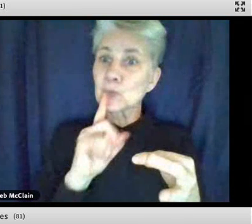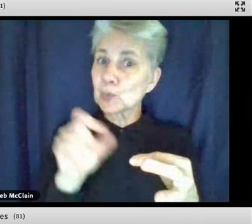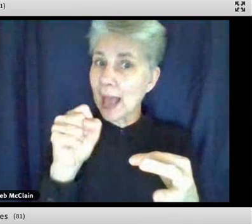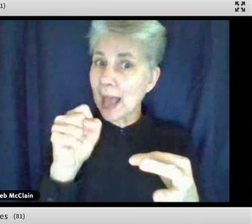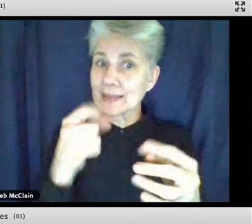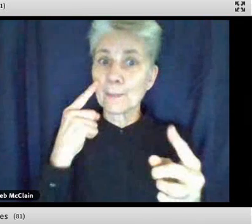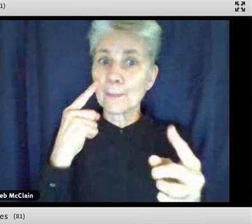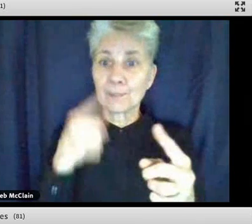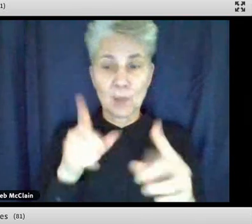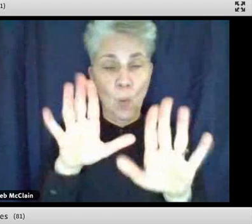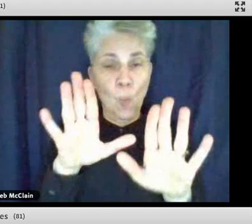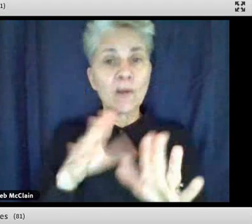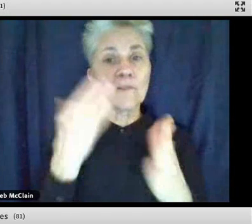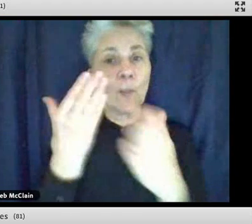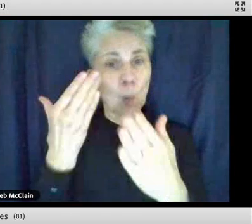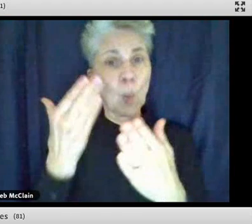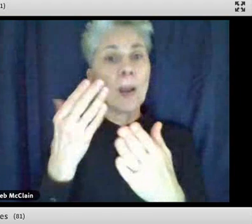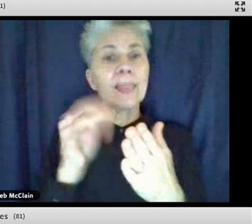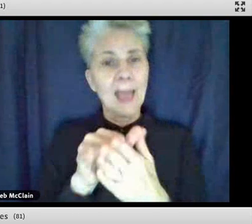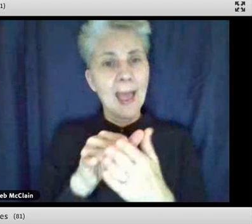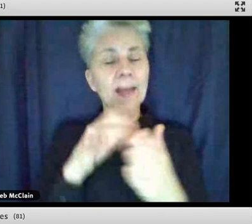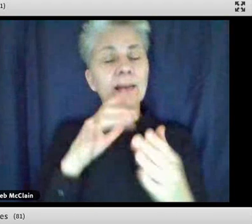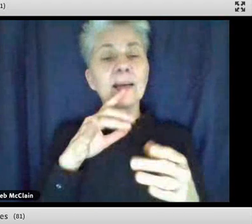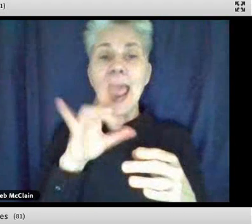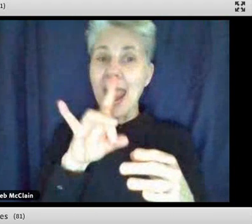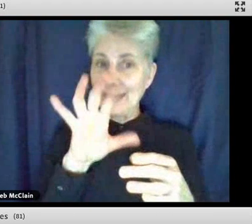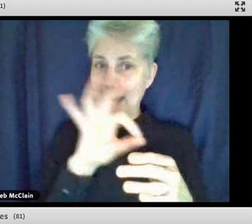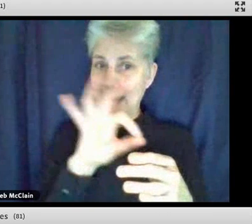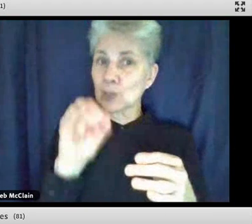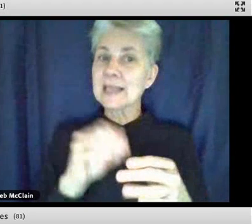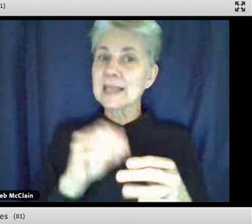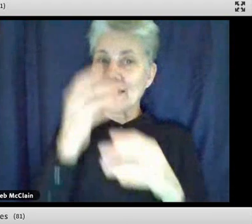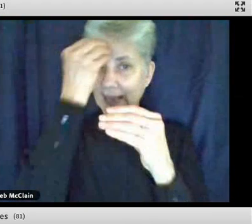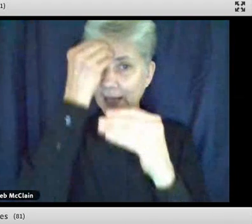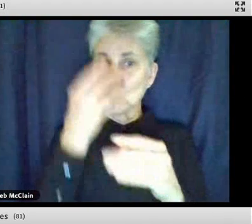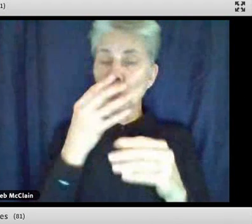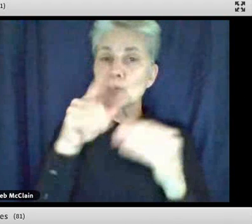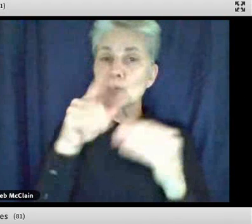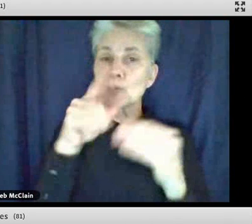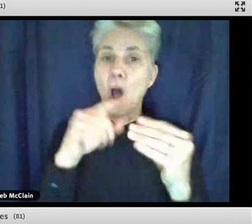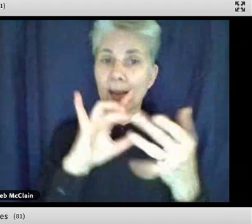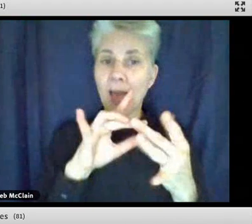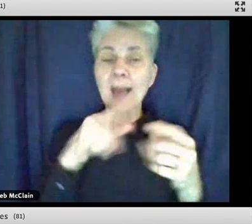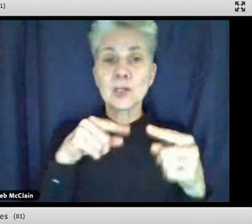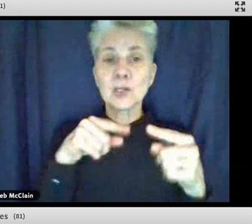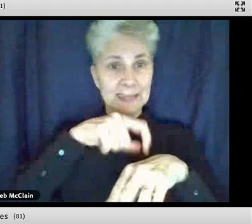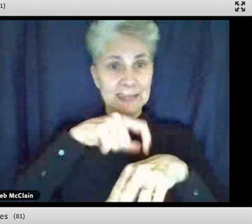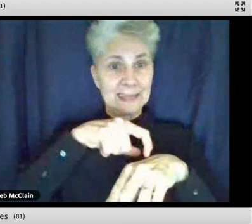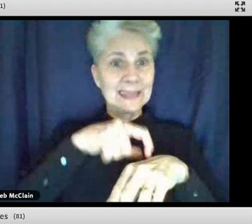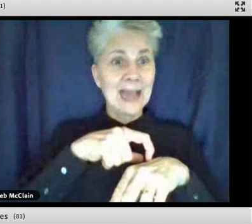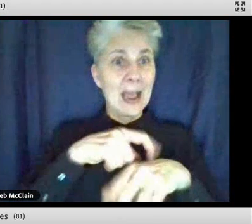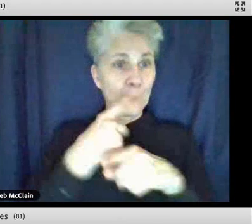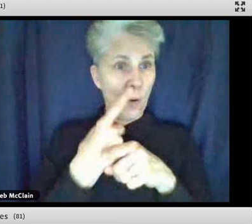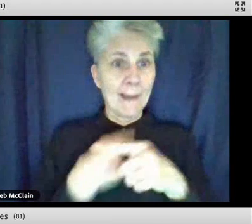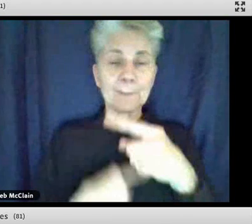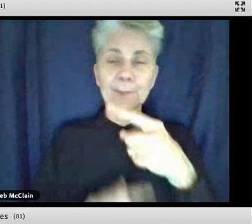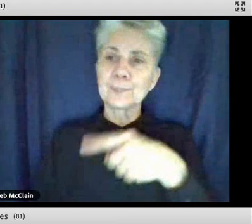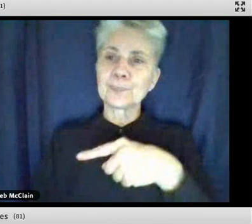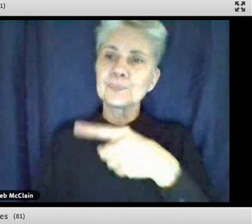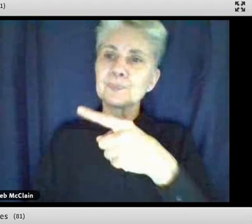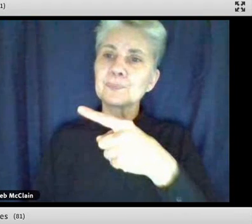Tally. So again, 89% of people are getting their news online, and during this time period, right? And then also 1